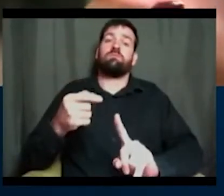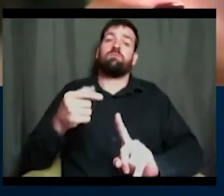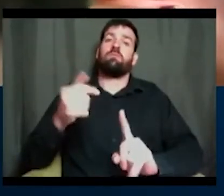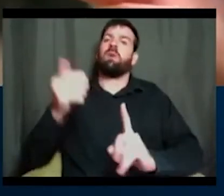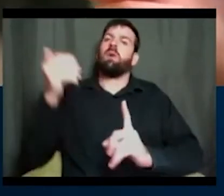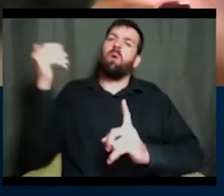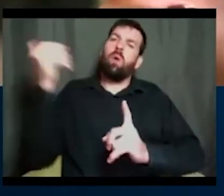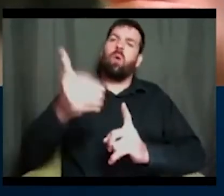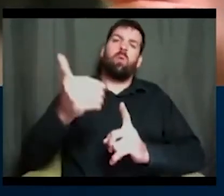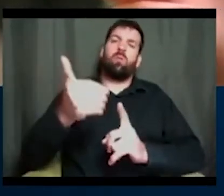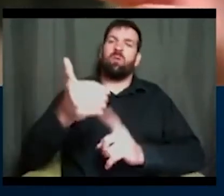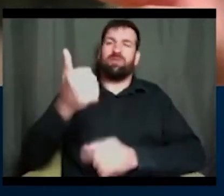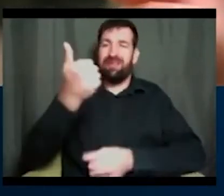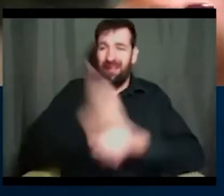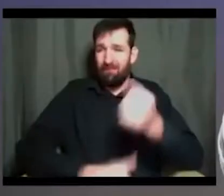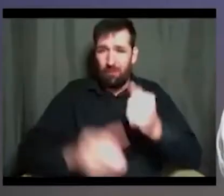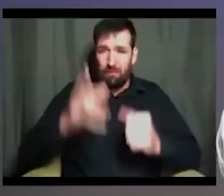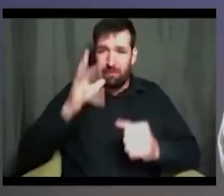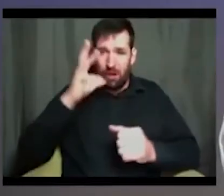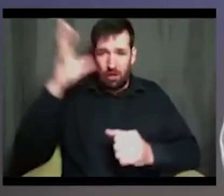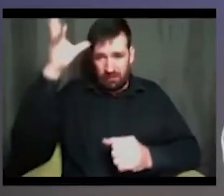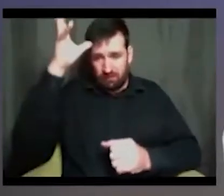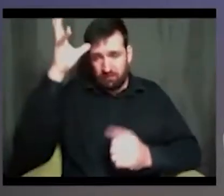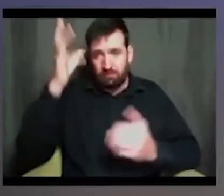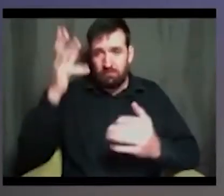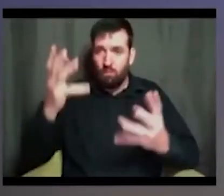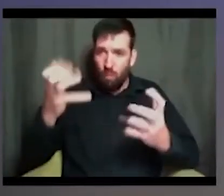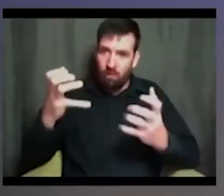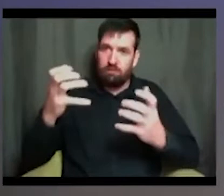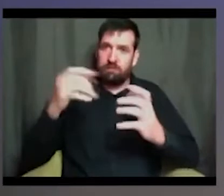parent has been wanting their kids in person in school.